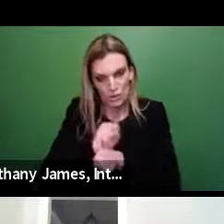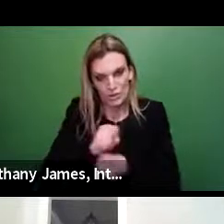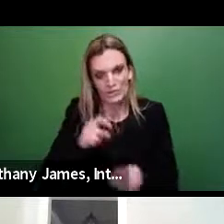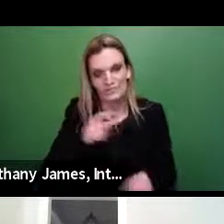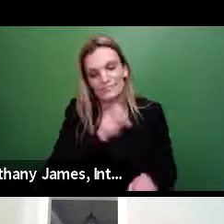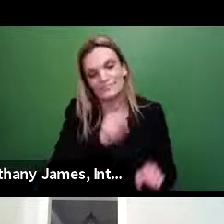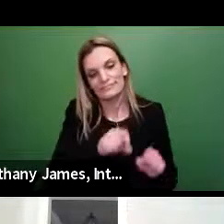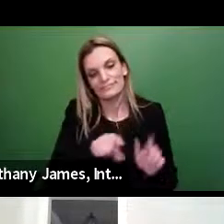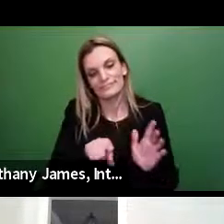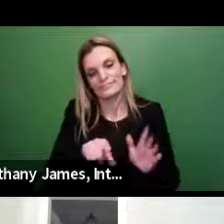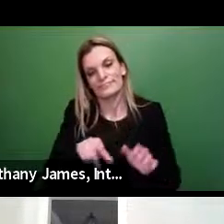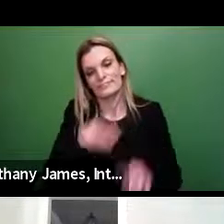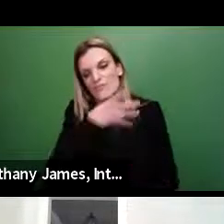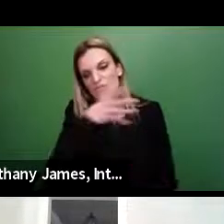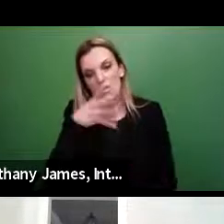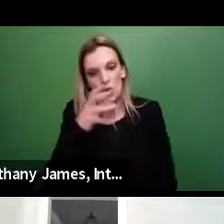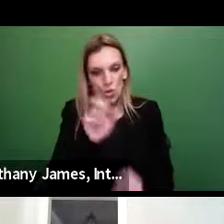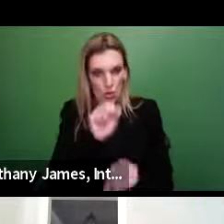Profile Study.